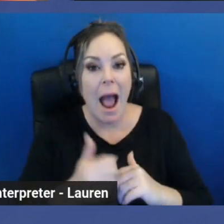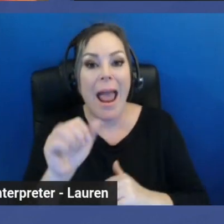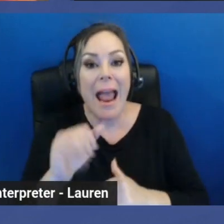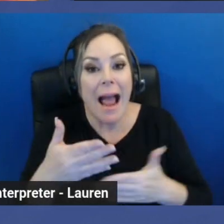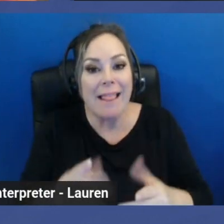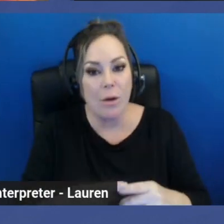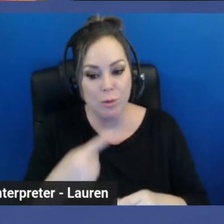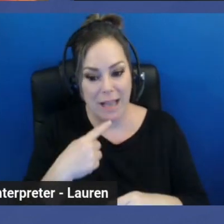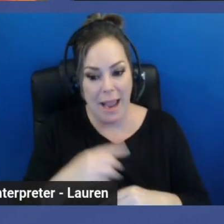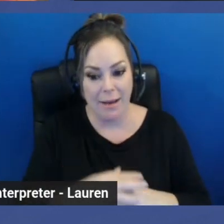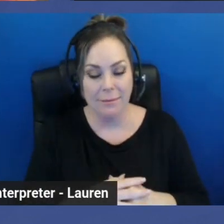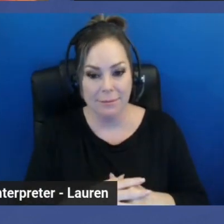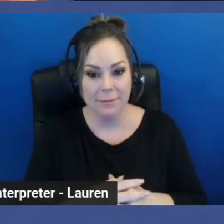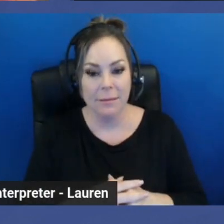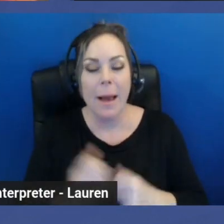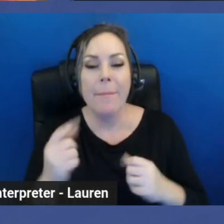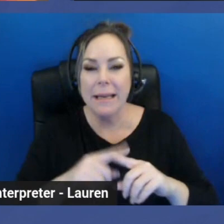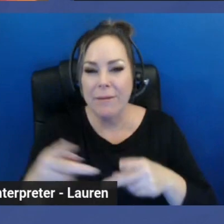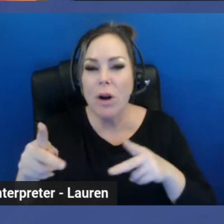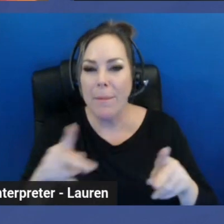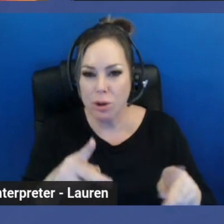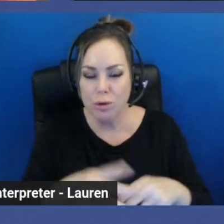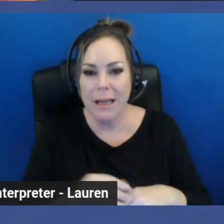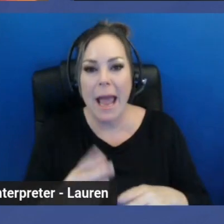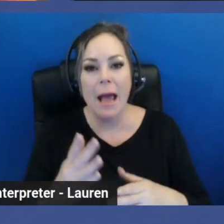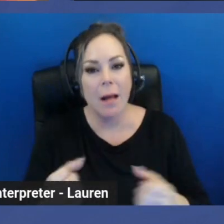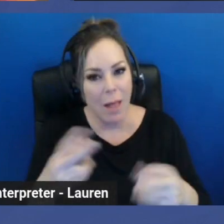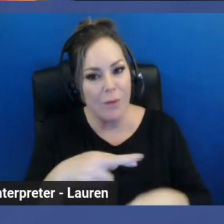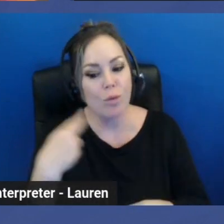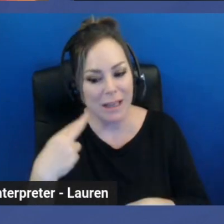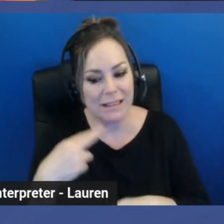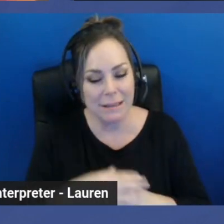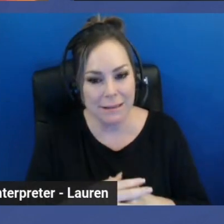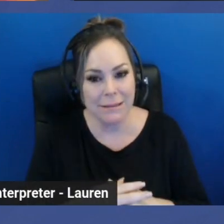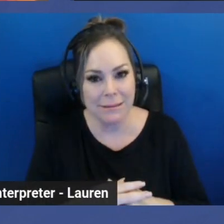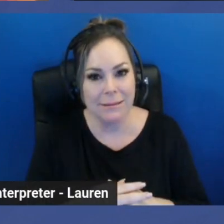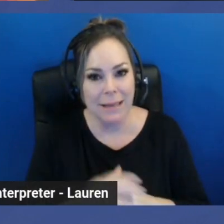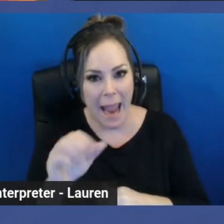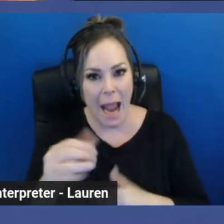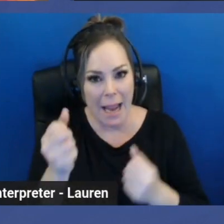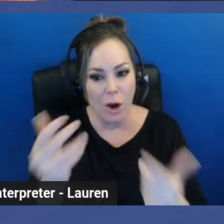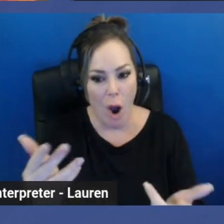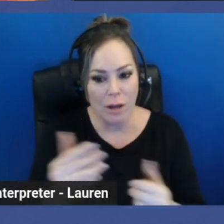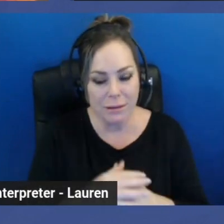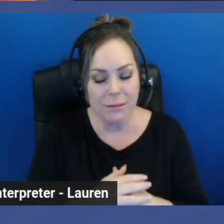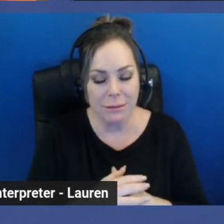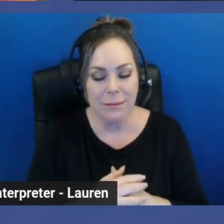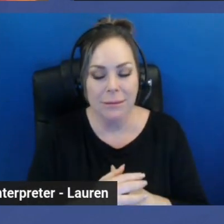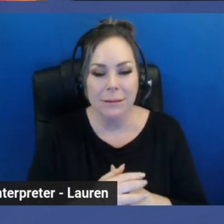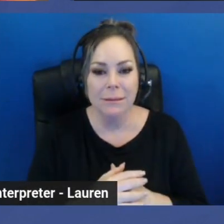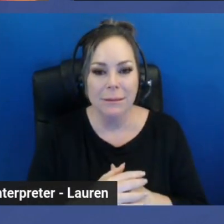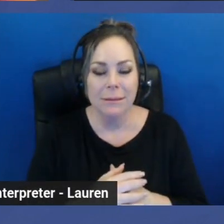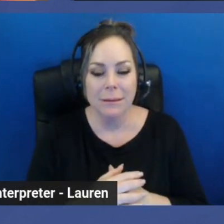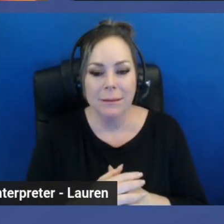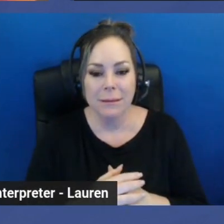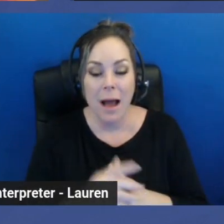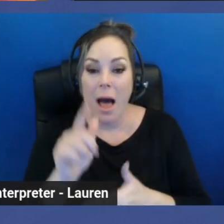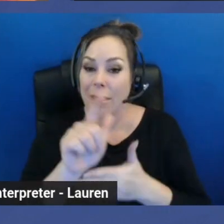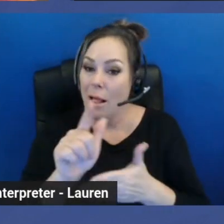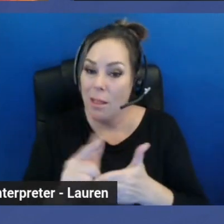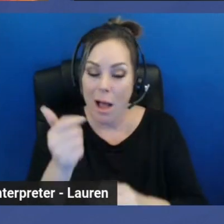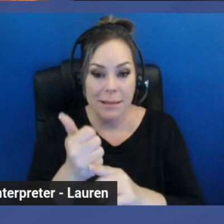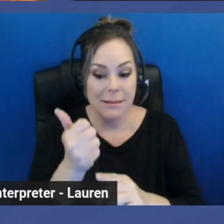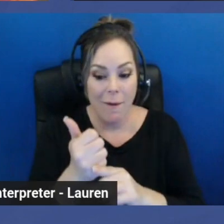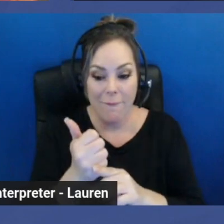it. So there's a lot of opportunity and a lot of risk created by AI, and it's something that the law